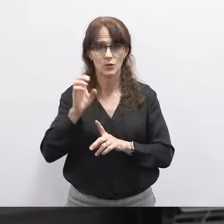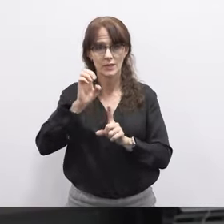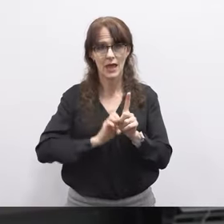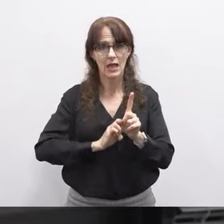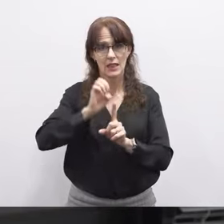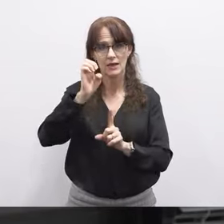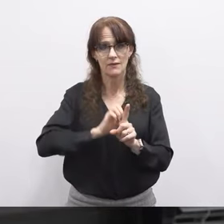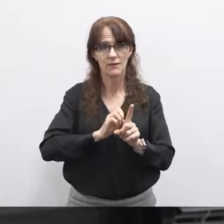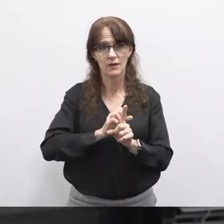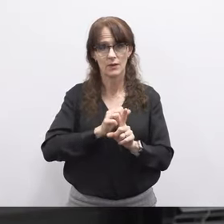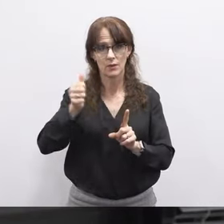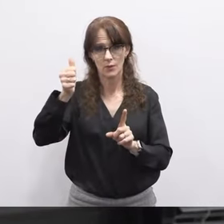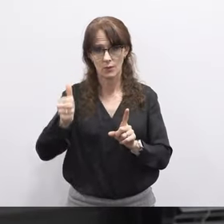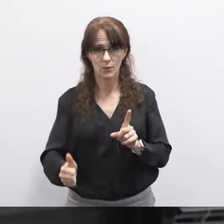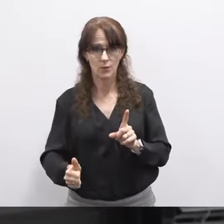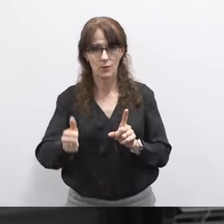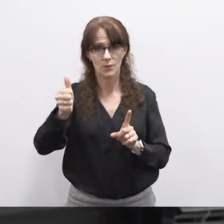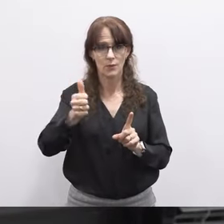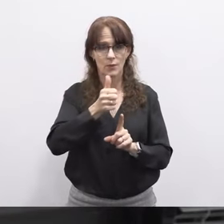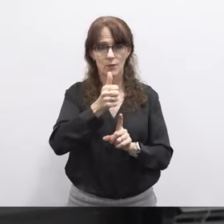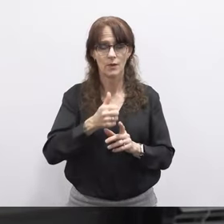elevator to do the wheelchair.